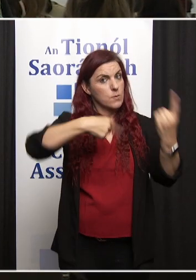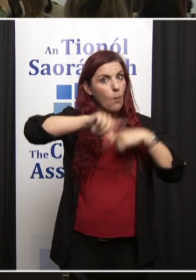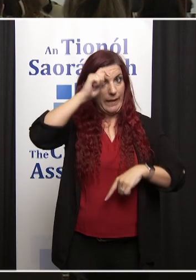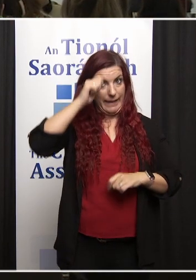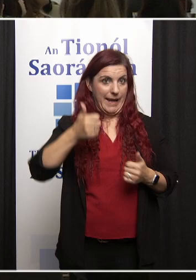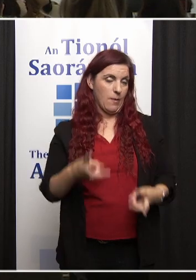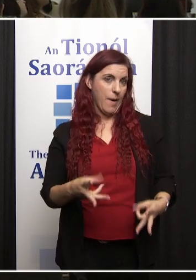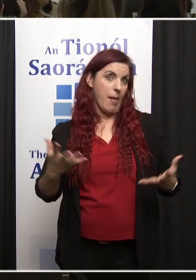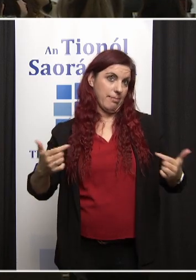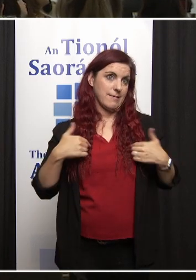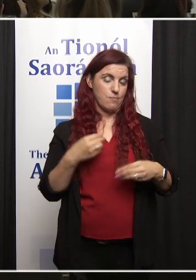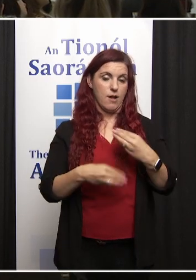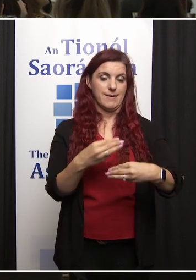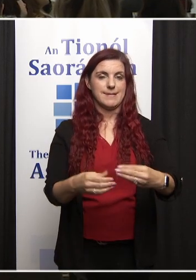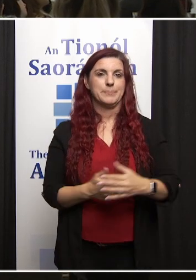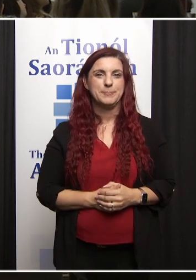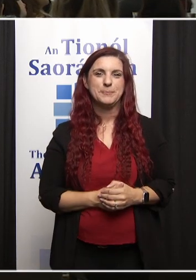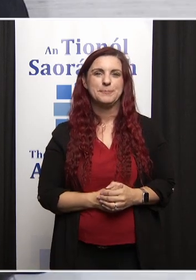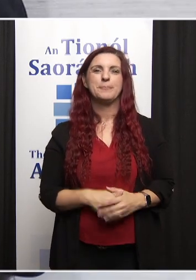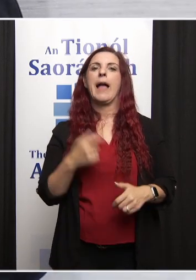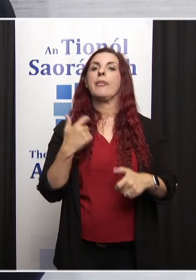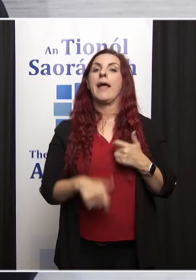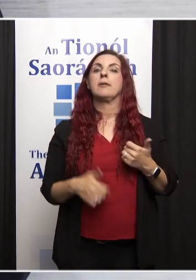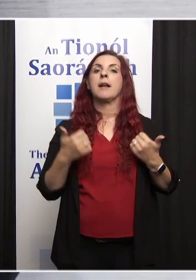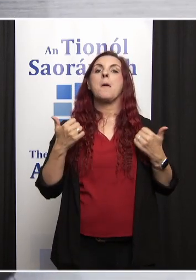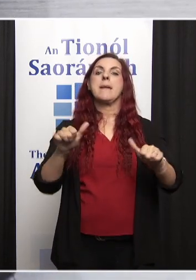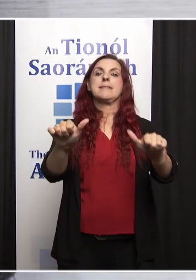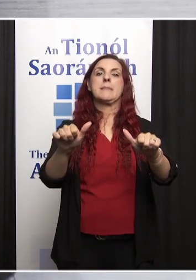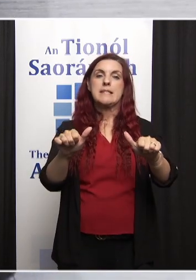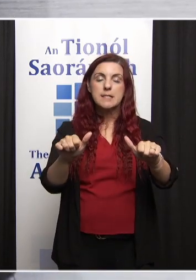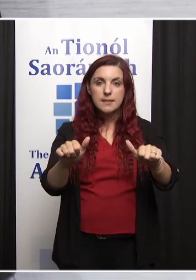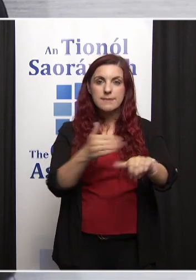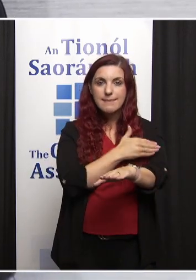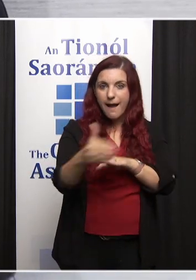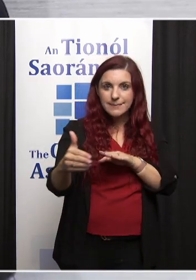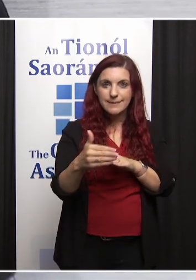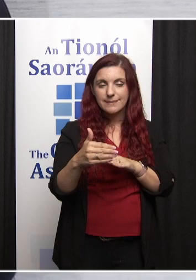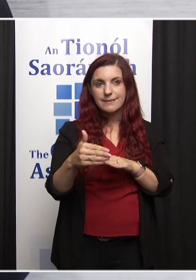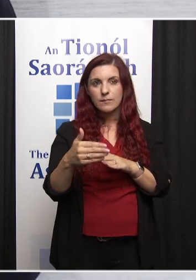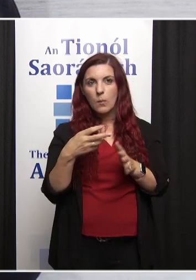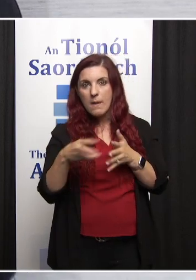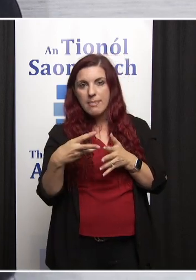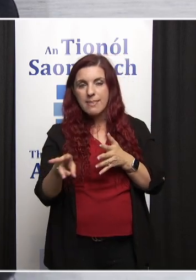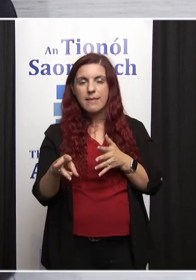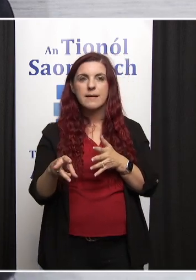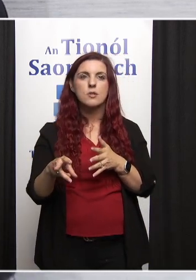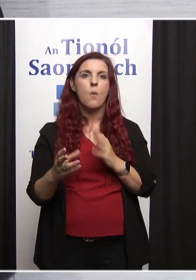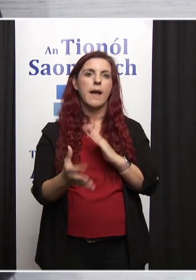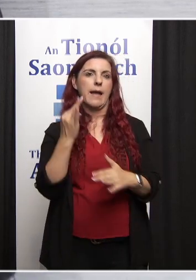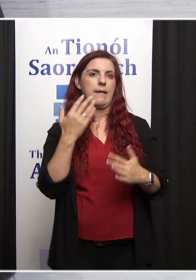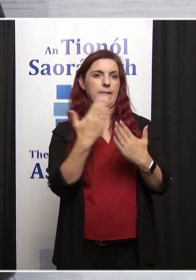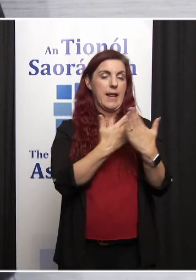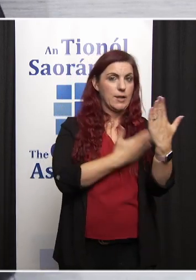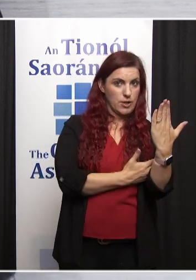think, certainly. And then the commencement. Just want to speak about that. When does it commence? If the legislation